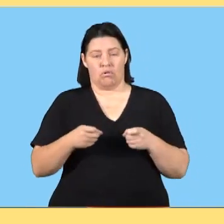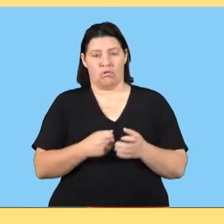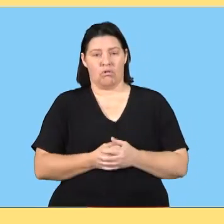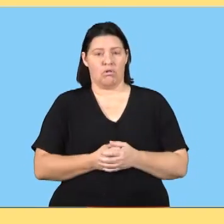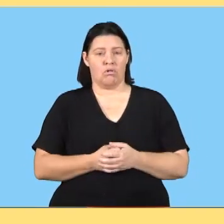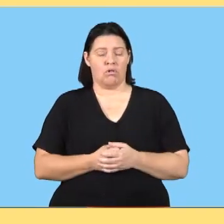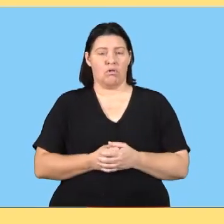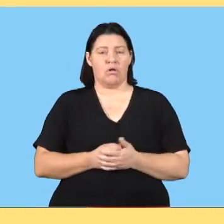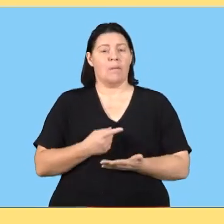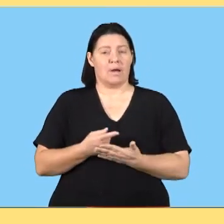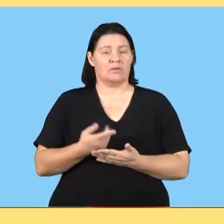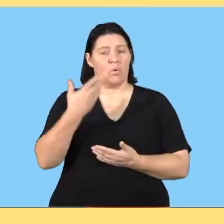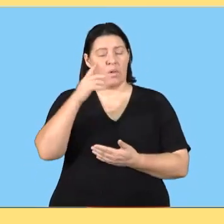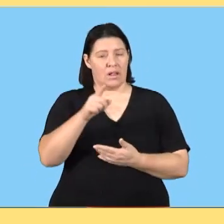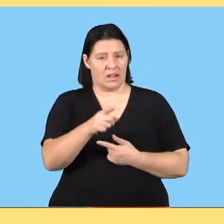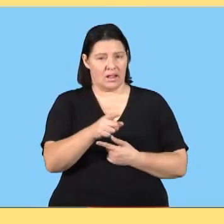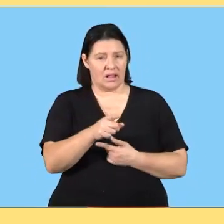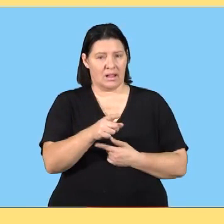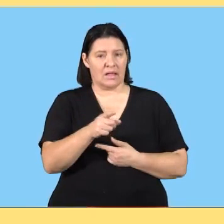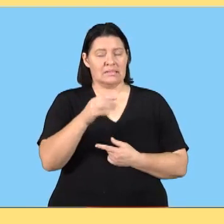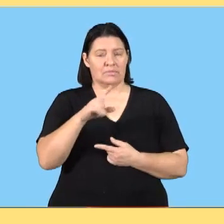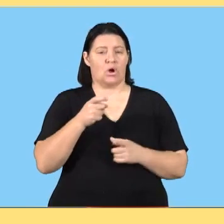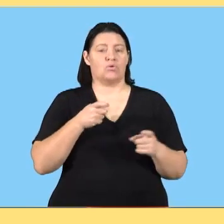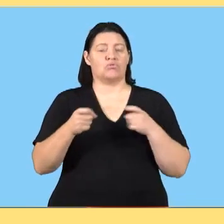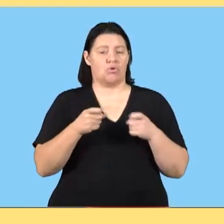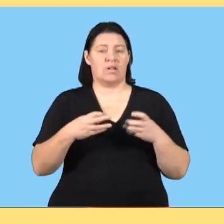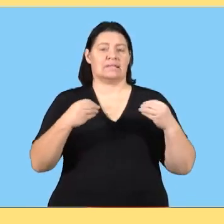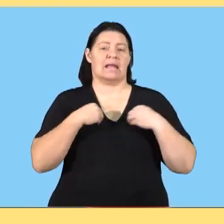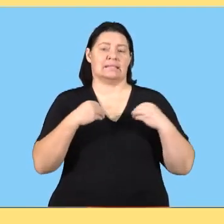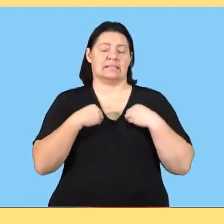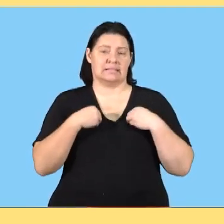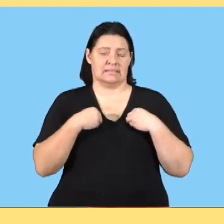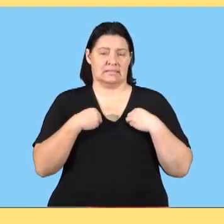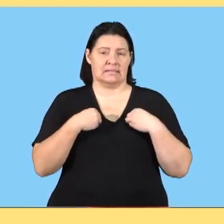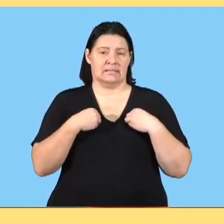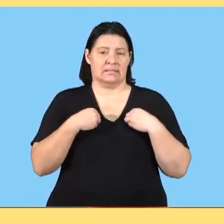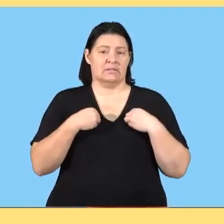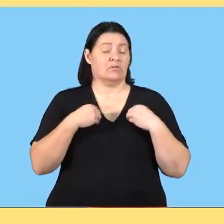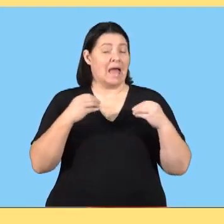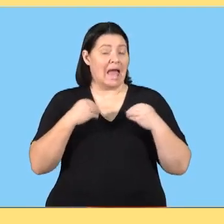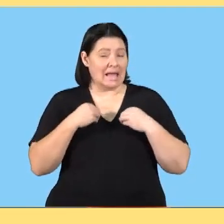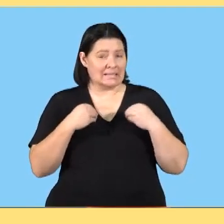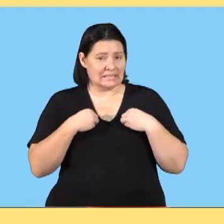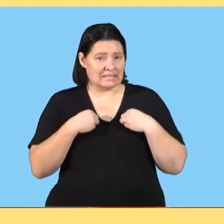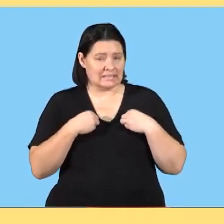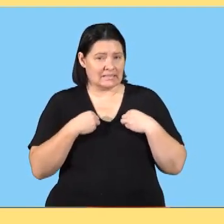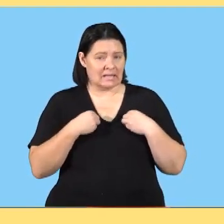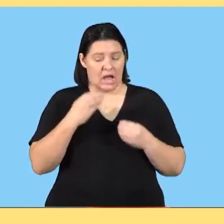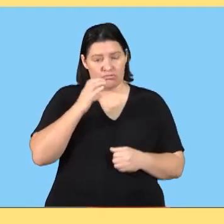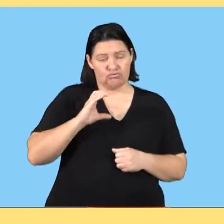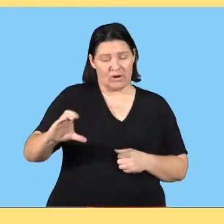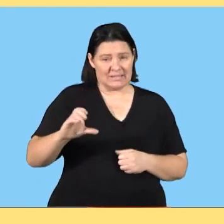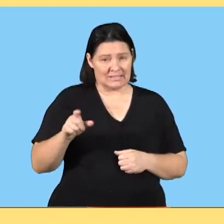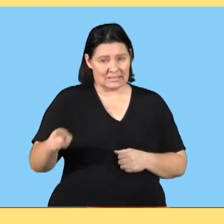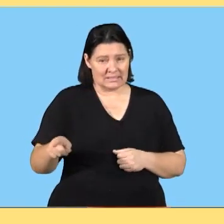my debtors control, but you know, debtors control is an asset. And once your asset is